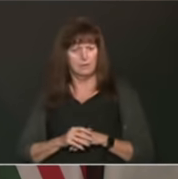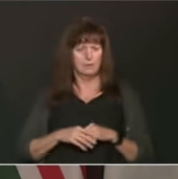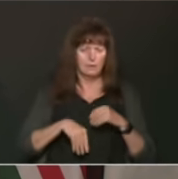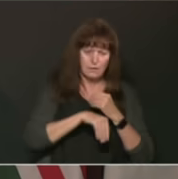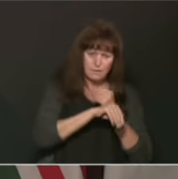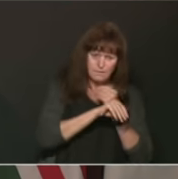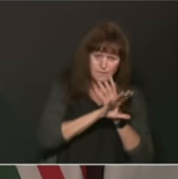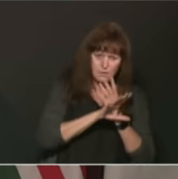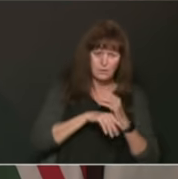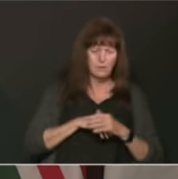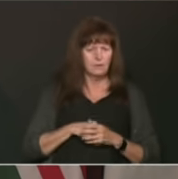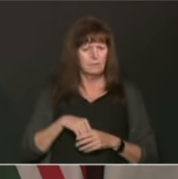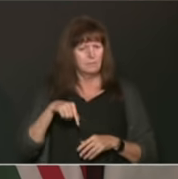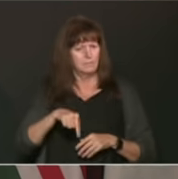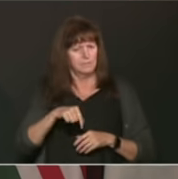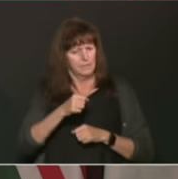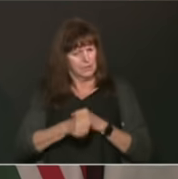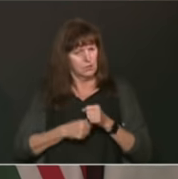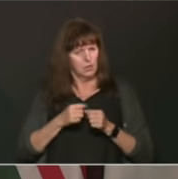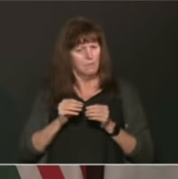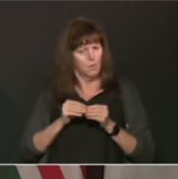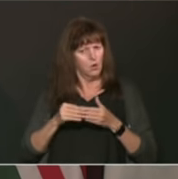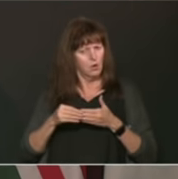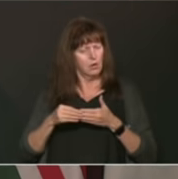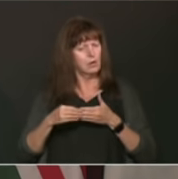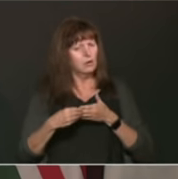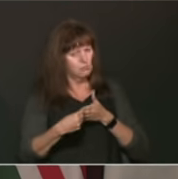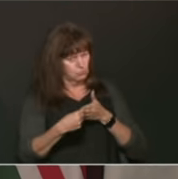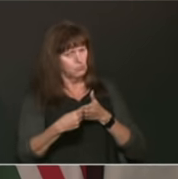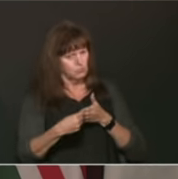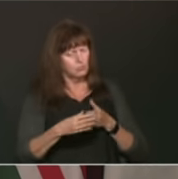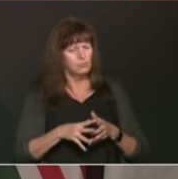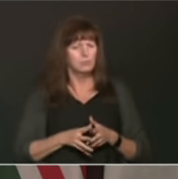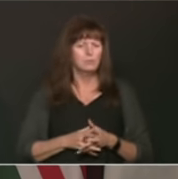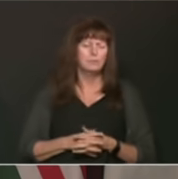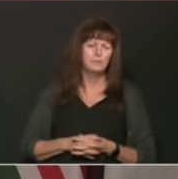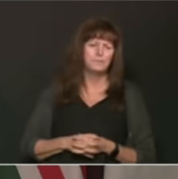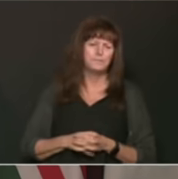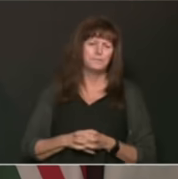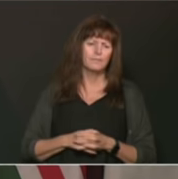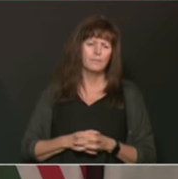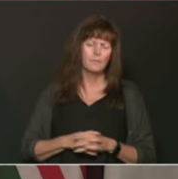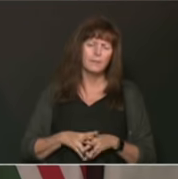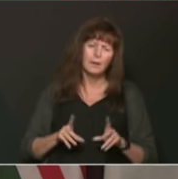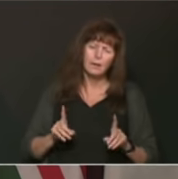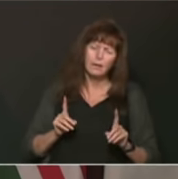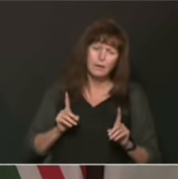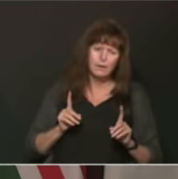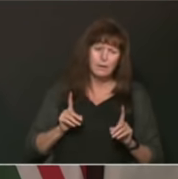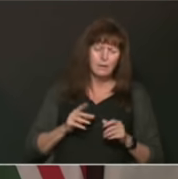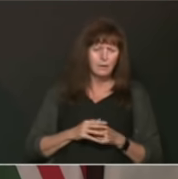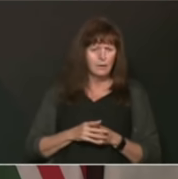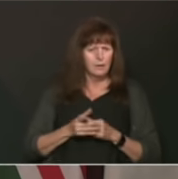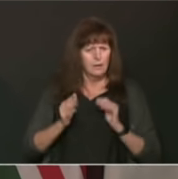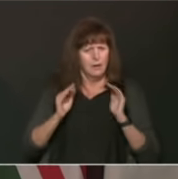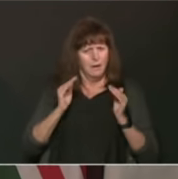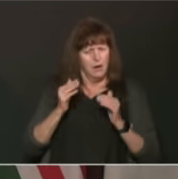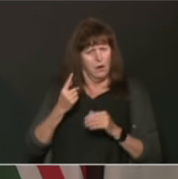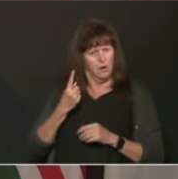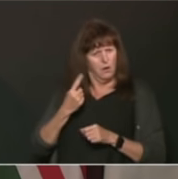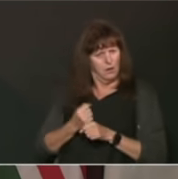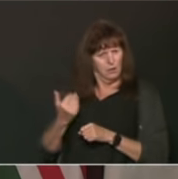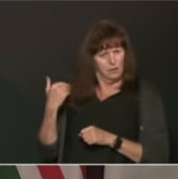loose, but we actually have more people in hospital than we did a year ago. We've got similar case